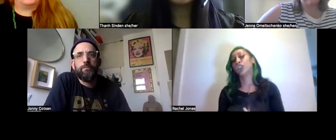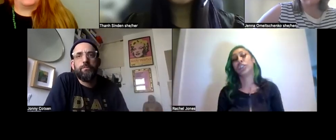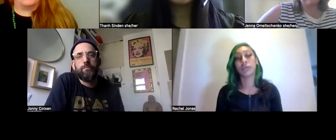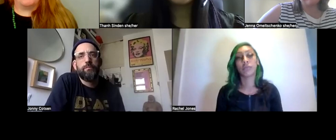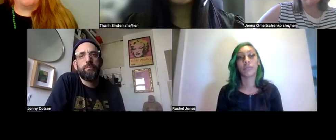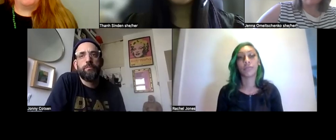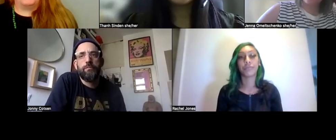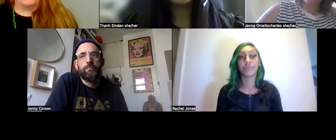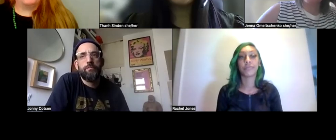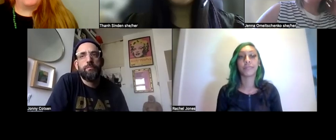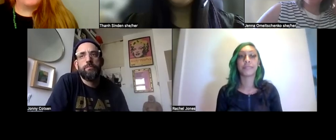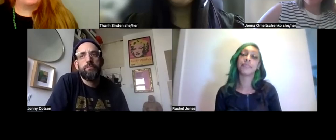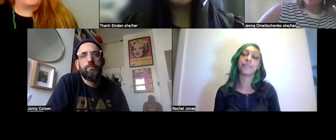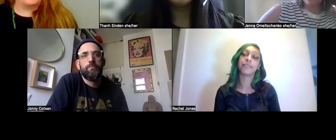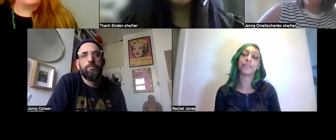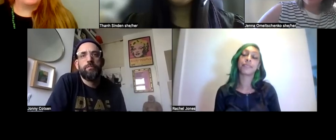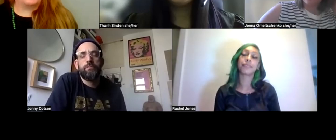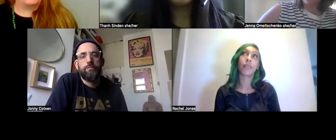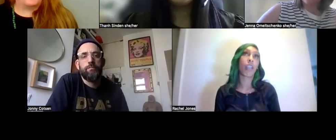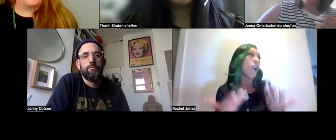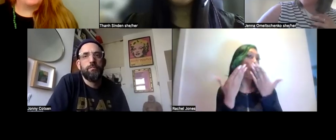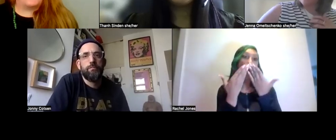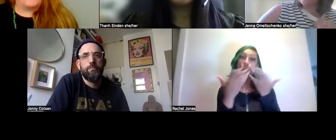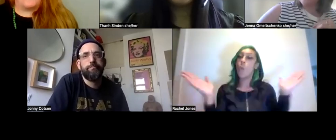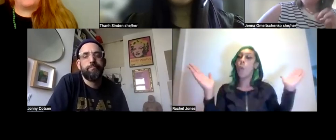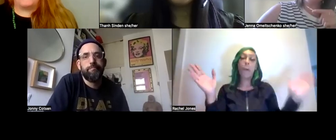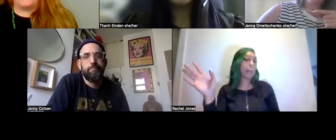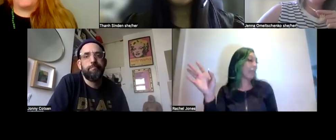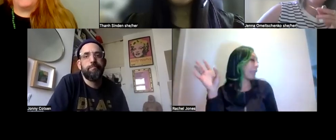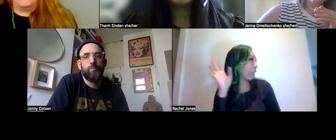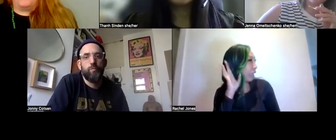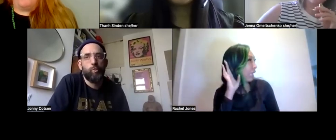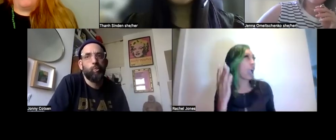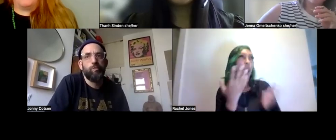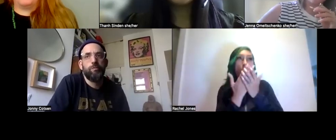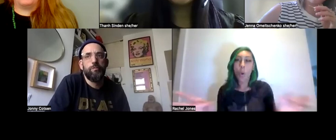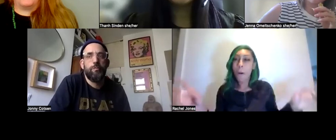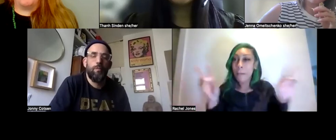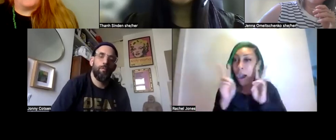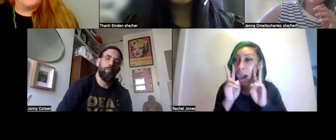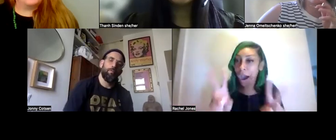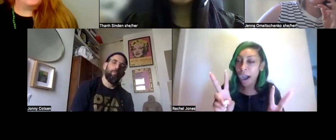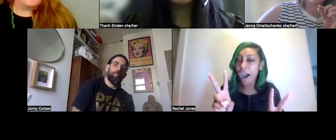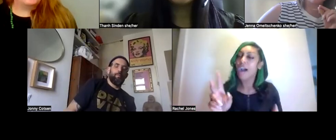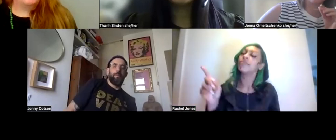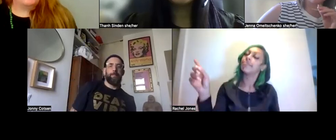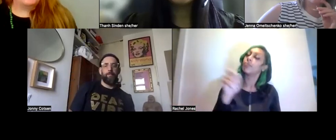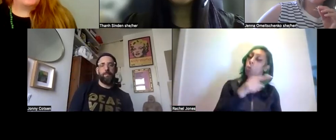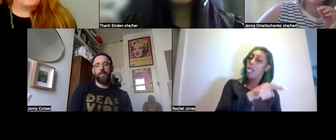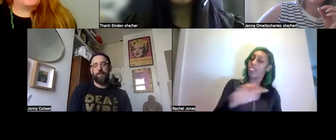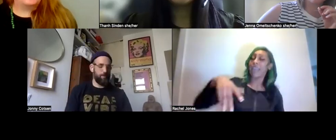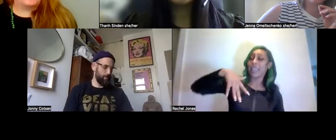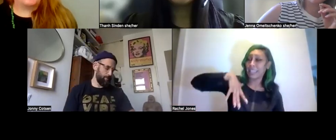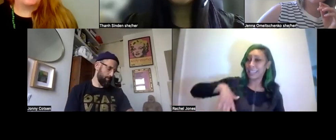really, you know, opened our ears and opened our eyes to what artists need through